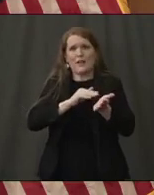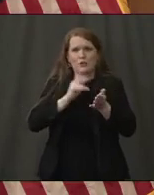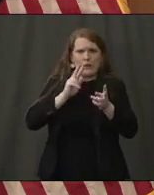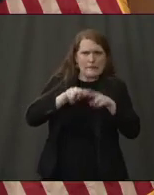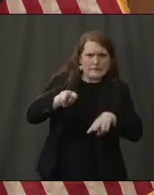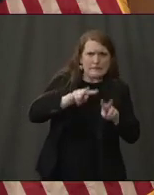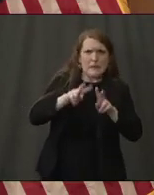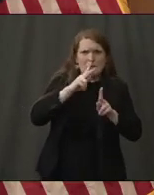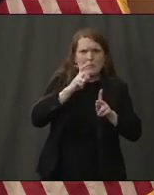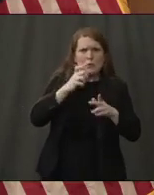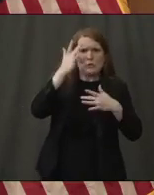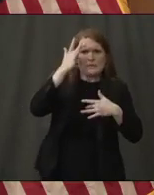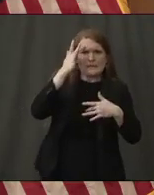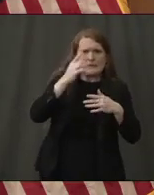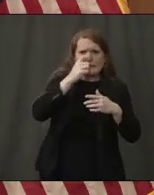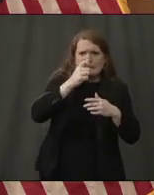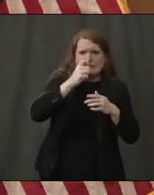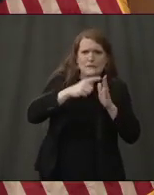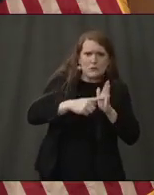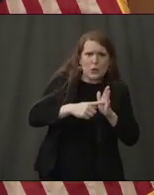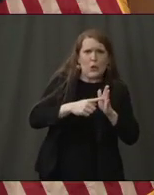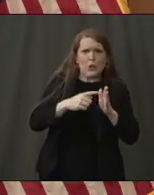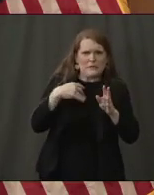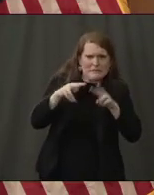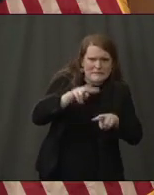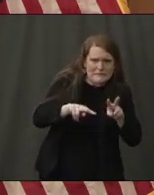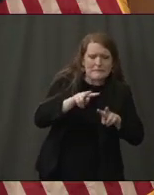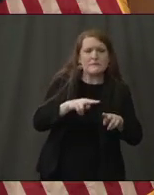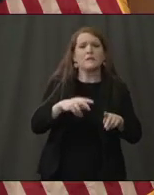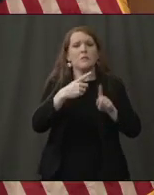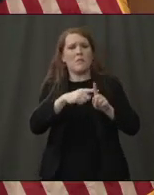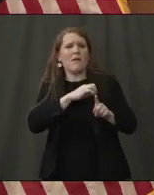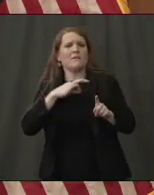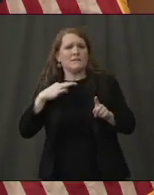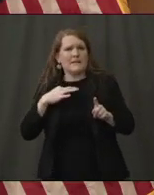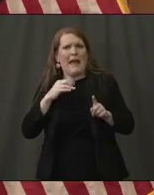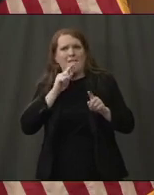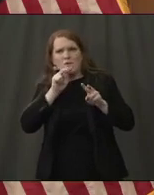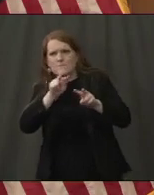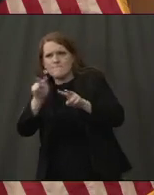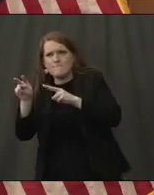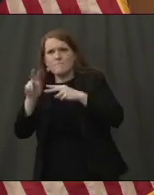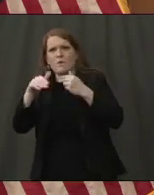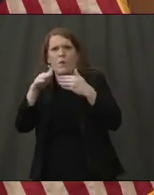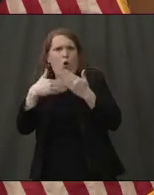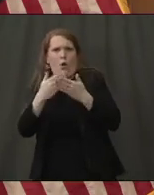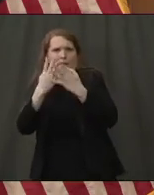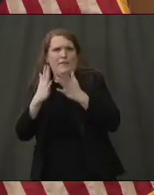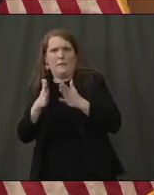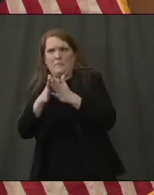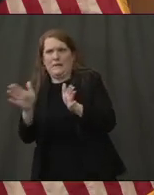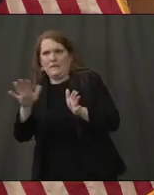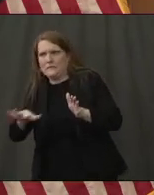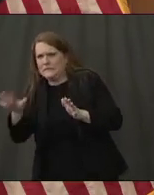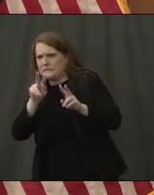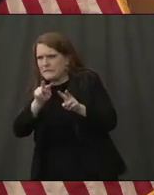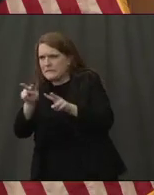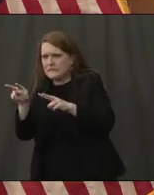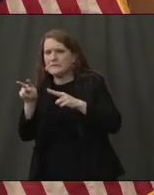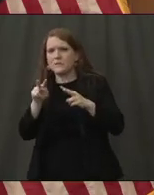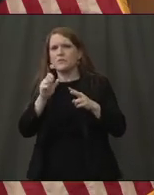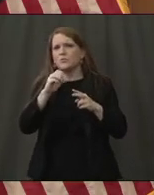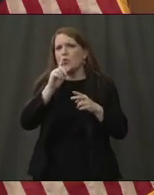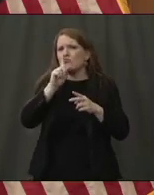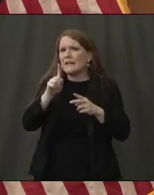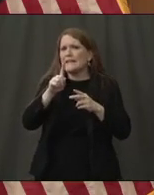our staff and stuff are working closely with the inmates to watch those types of things. So typically, it has to do with what sort of symptoms that